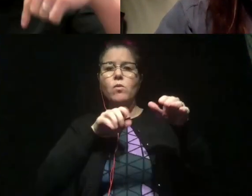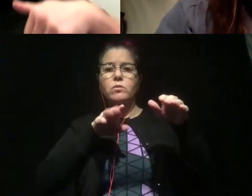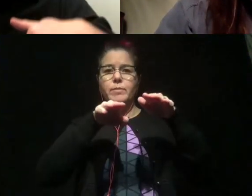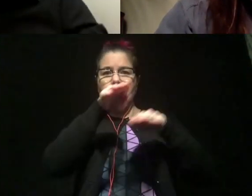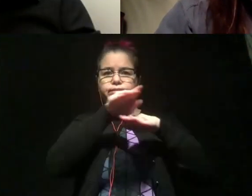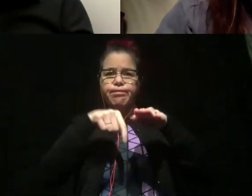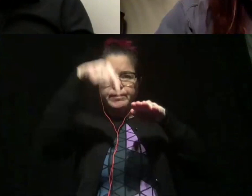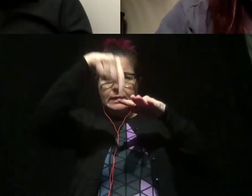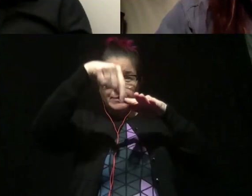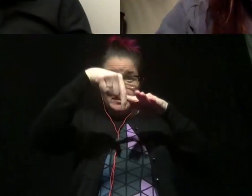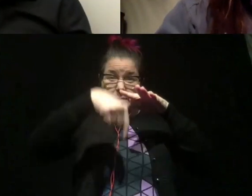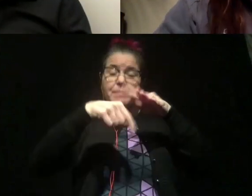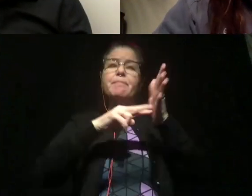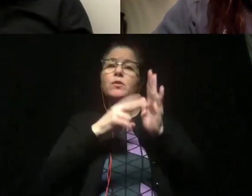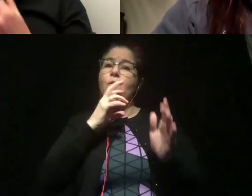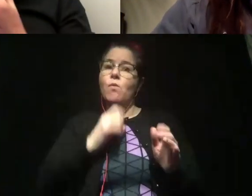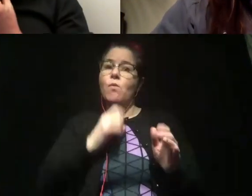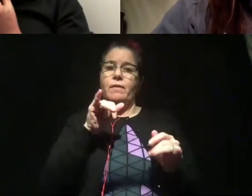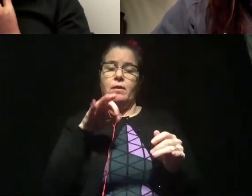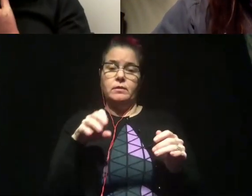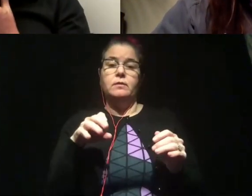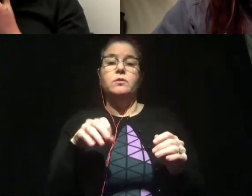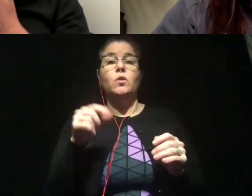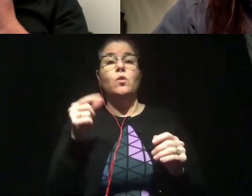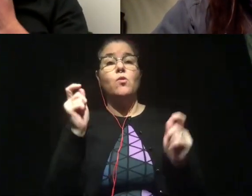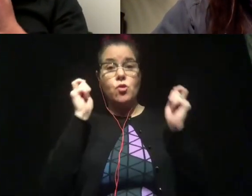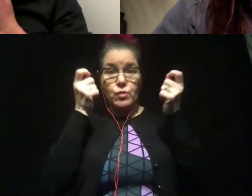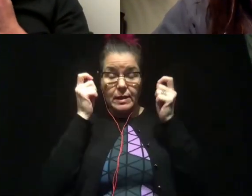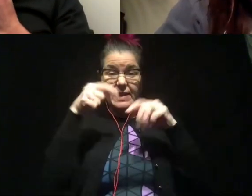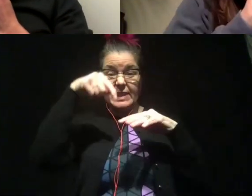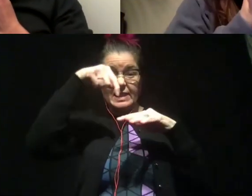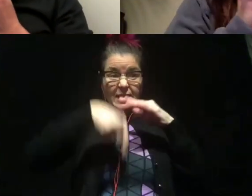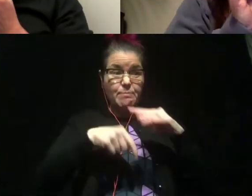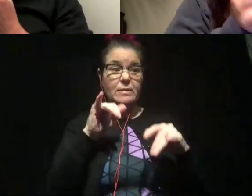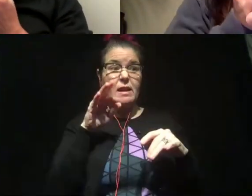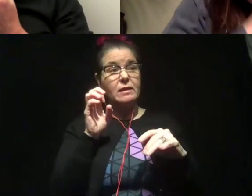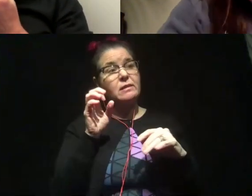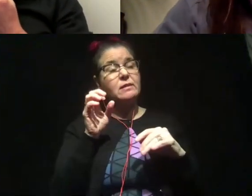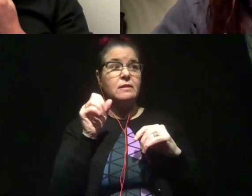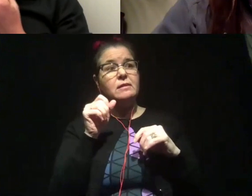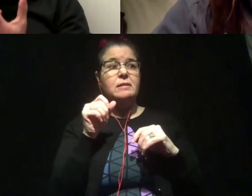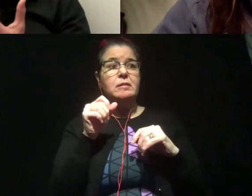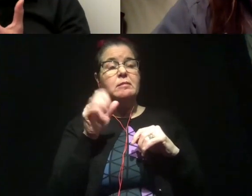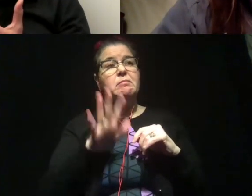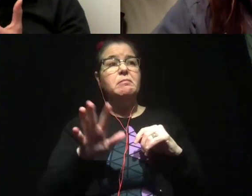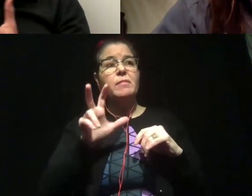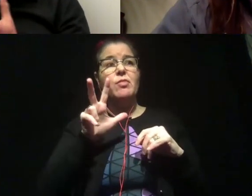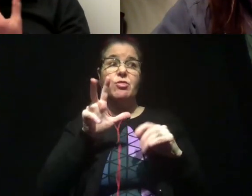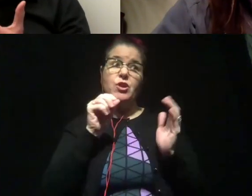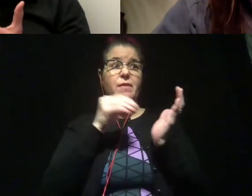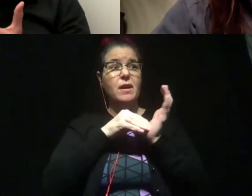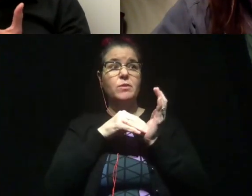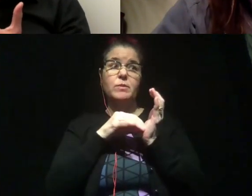the deeper you go, the older the ice gets. In Greenland, the deepest ice gets anywhere from 30,000 to